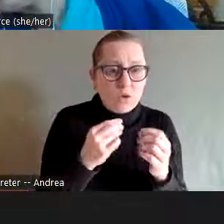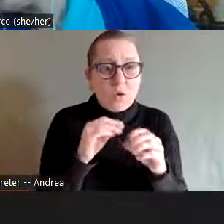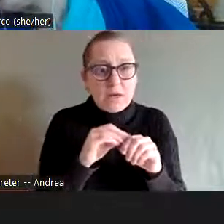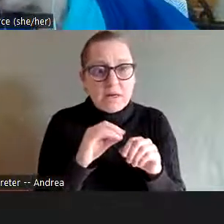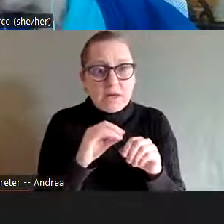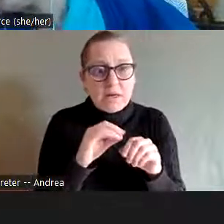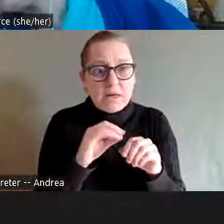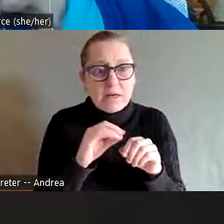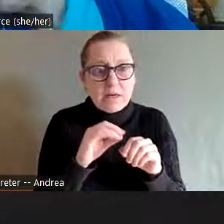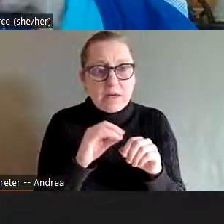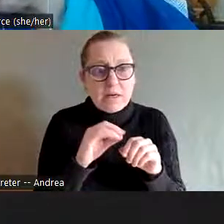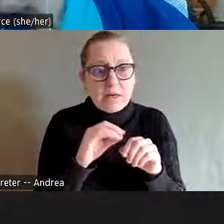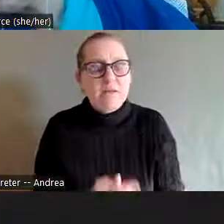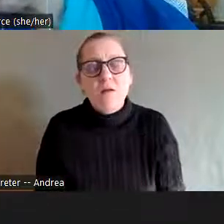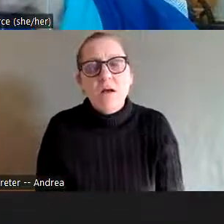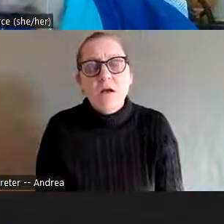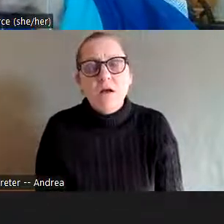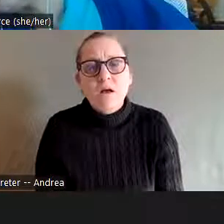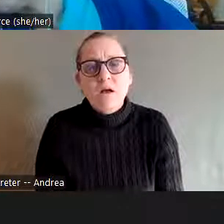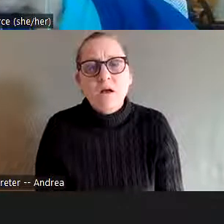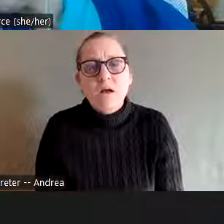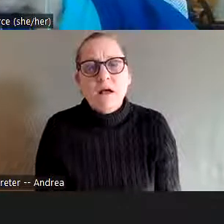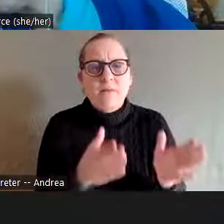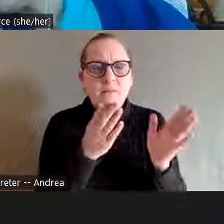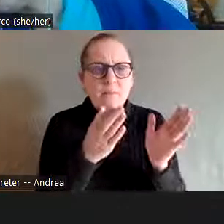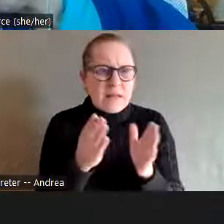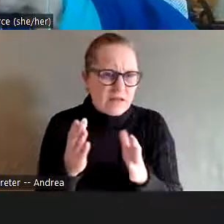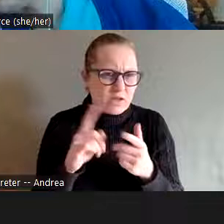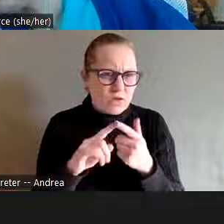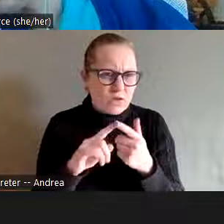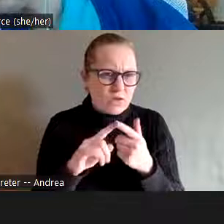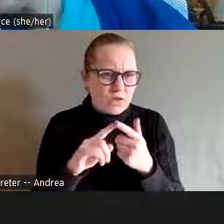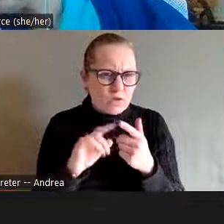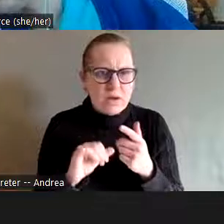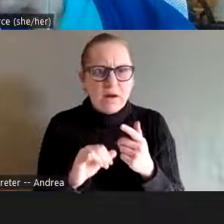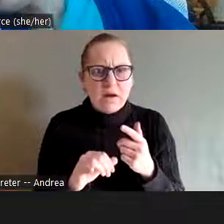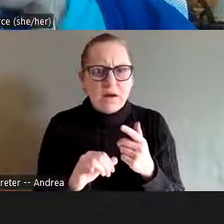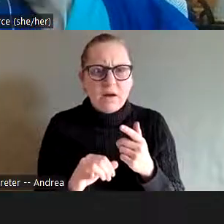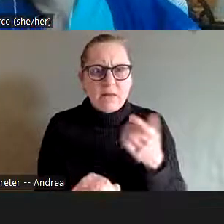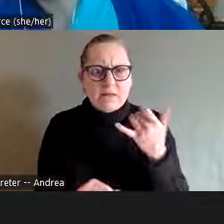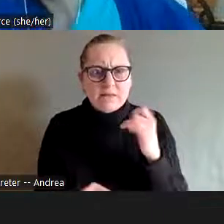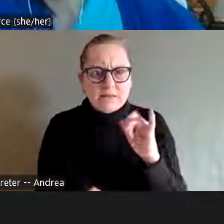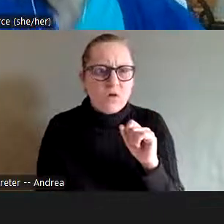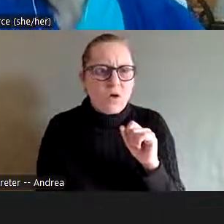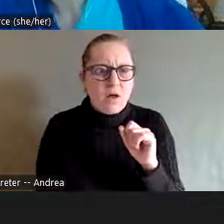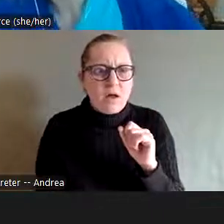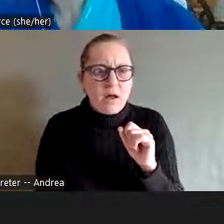in these meetings and the planning to it, it's still like, so, I